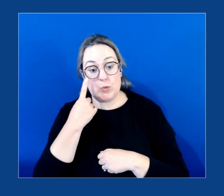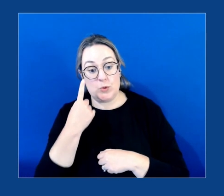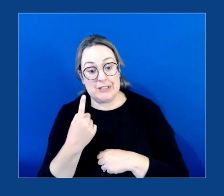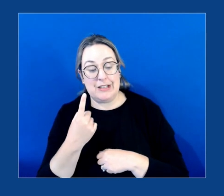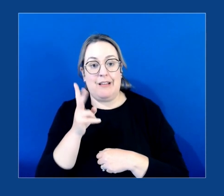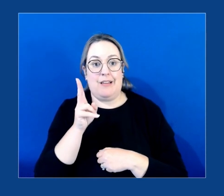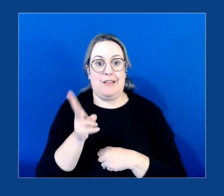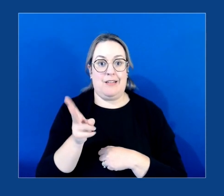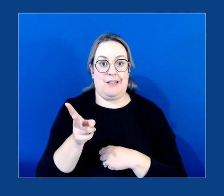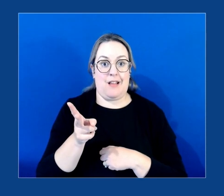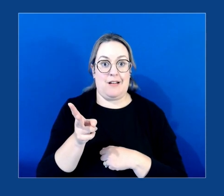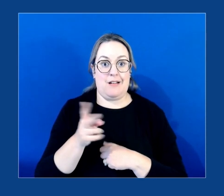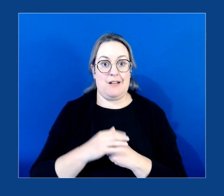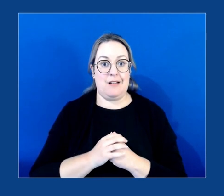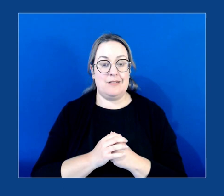So,